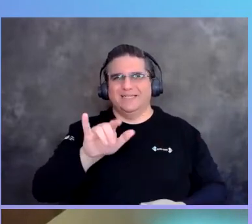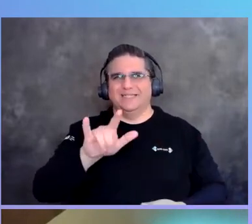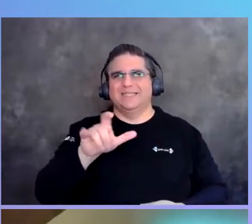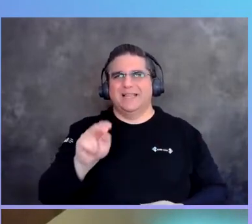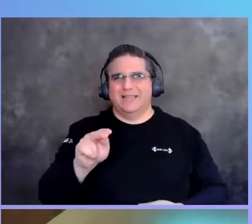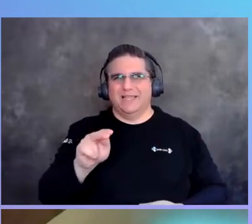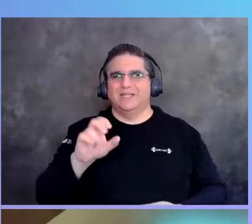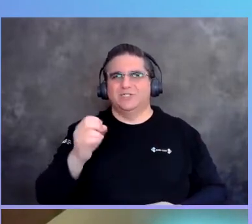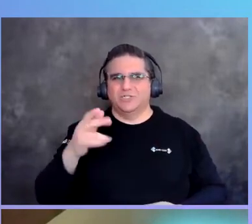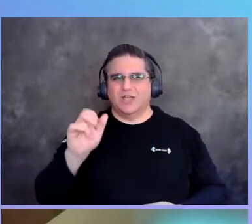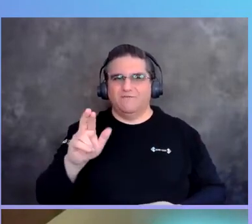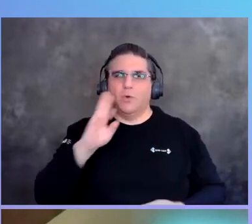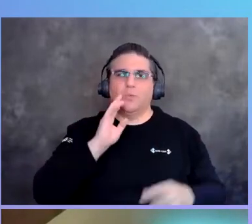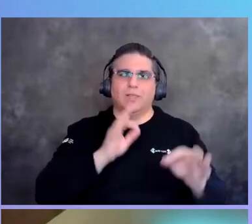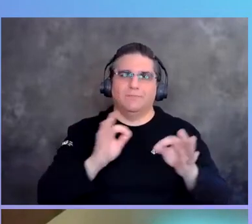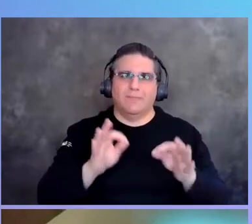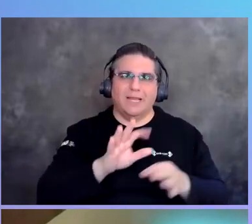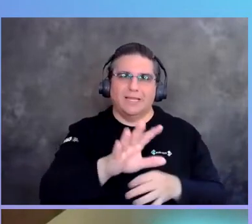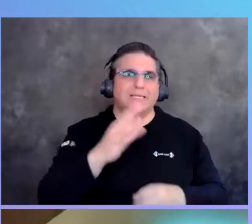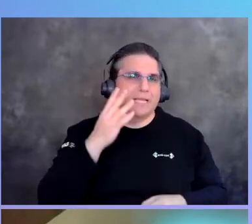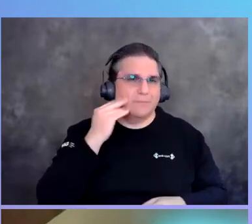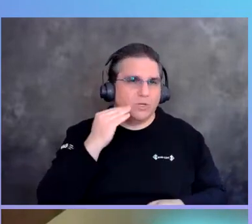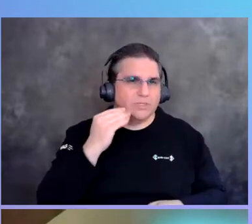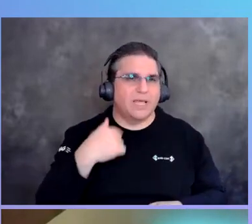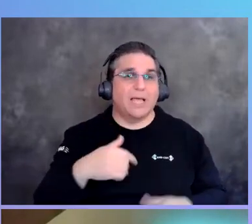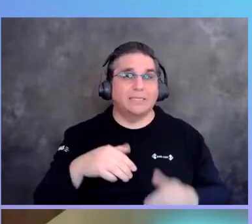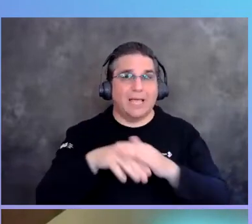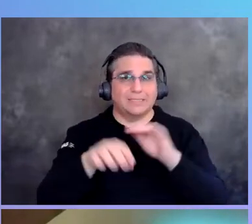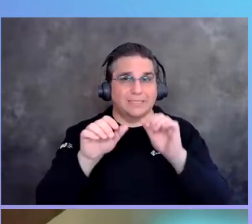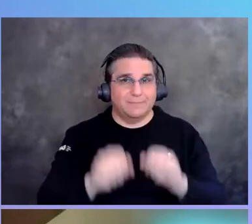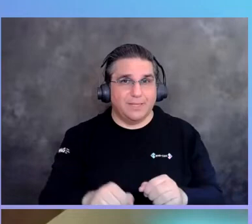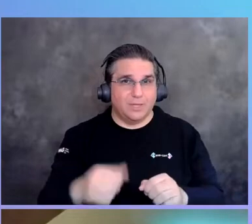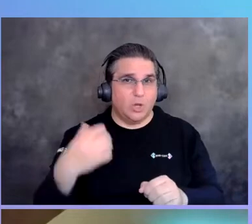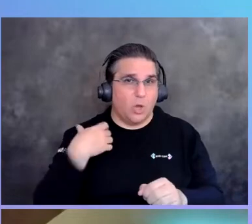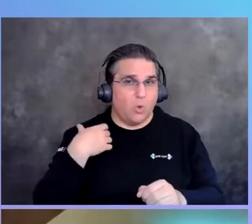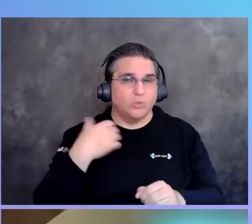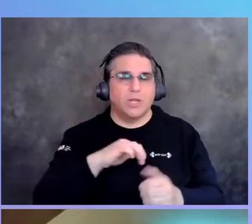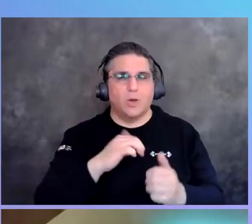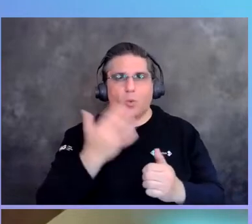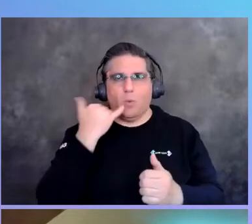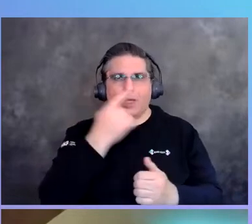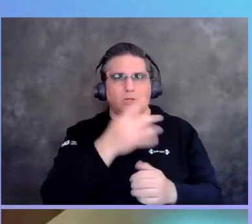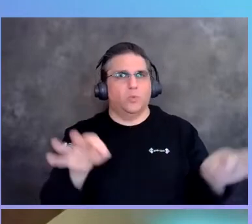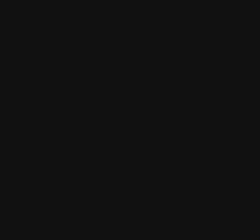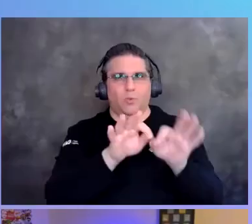an accessibility coach and why a human-centric approach is so important for accessibility.